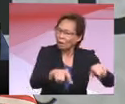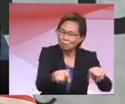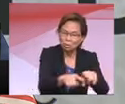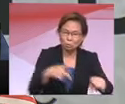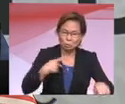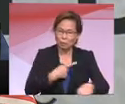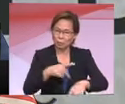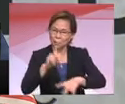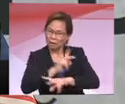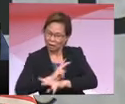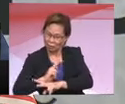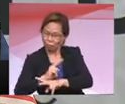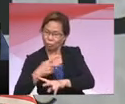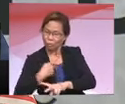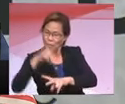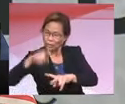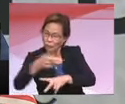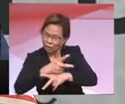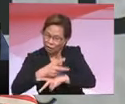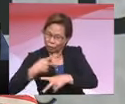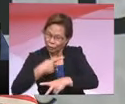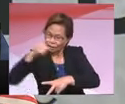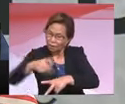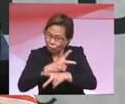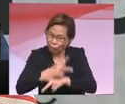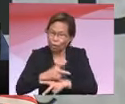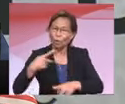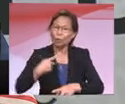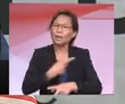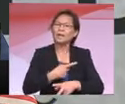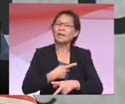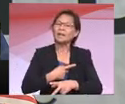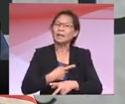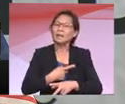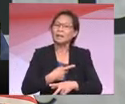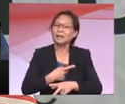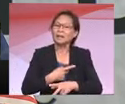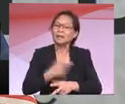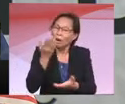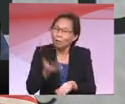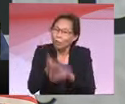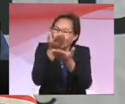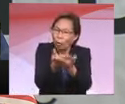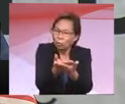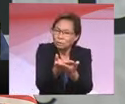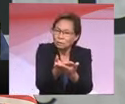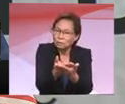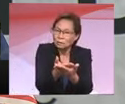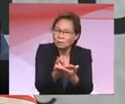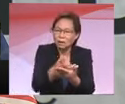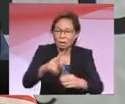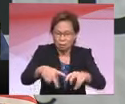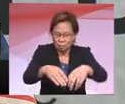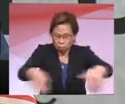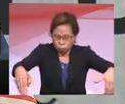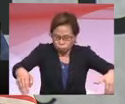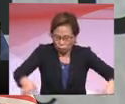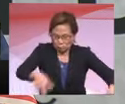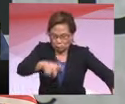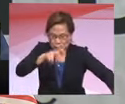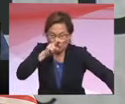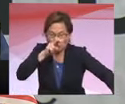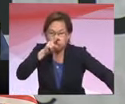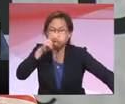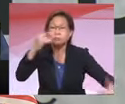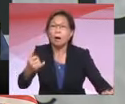be vigilant, and certainly I think our recommendation is to tighten the border, not to ease the border, but tighten the border. So we are looking